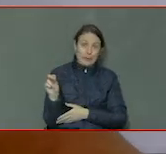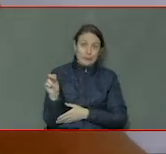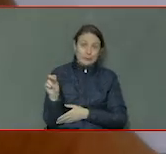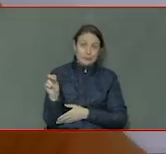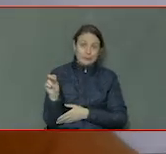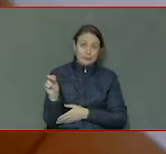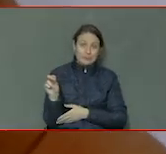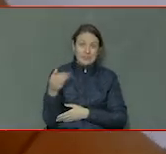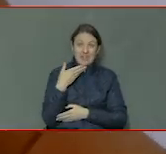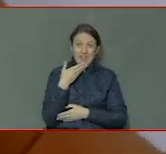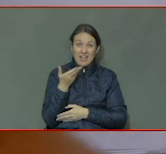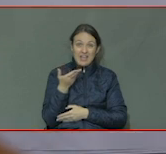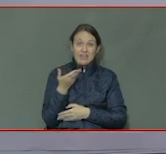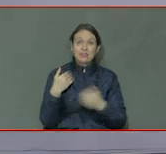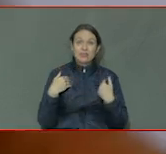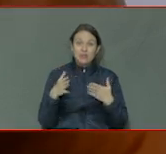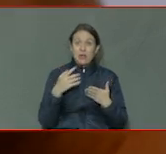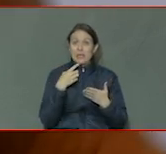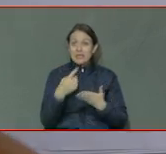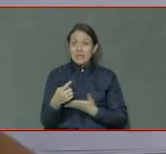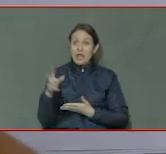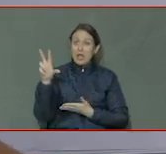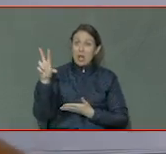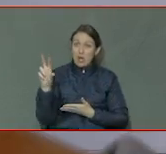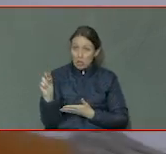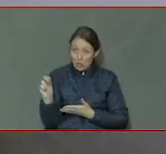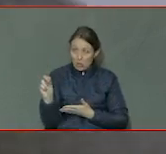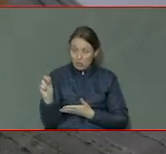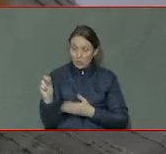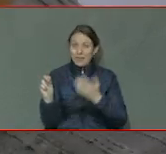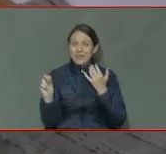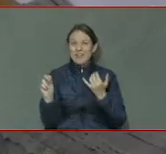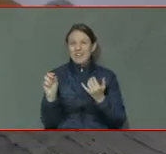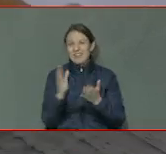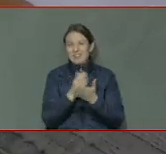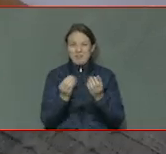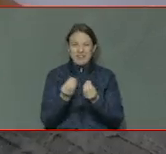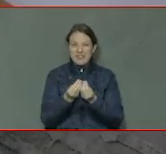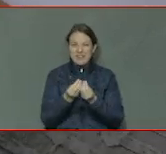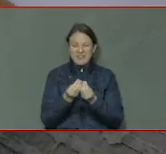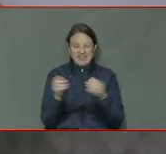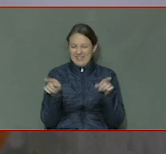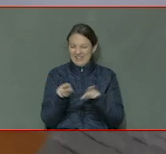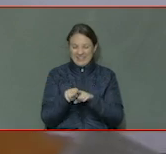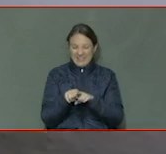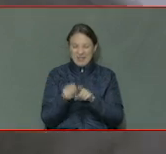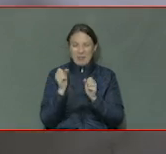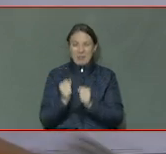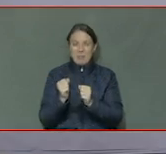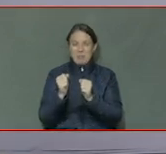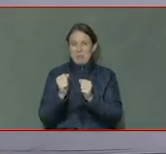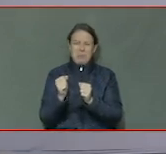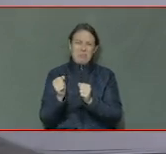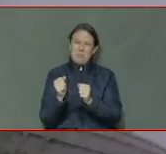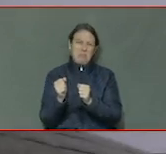be no. And the chance that something will stay the same is not good. Only thing that stays